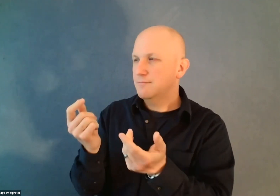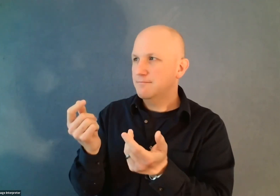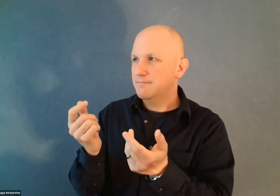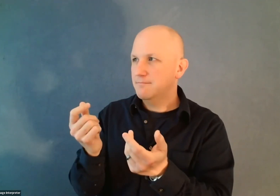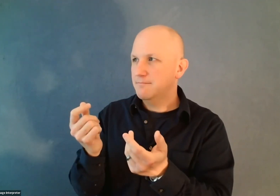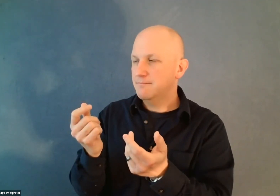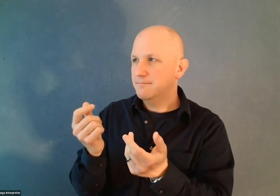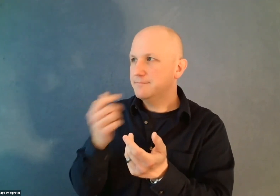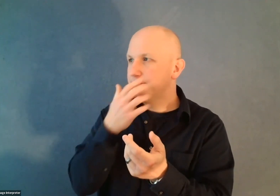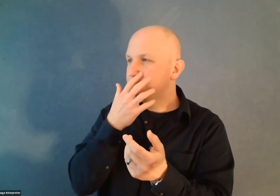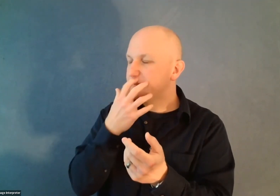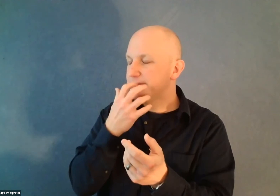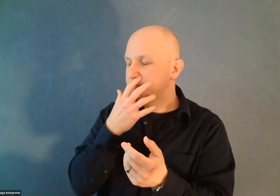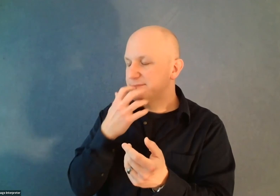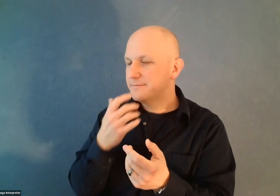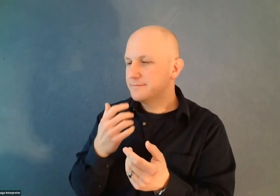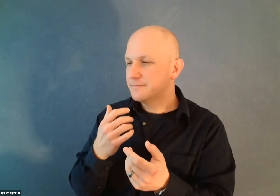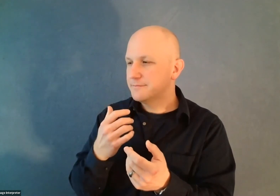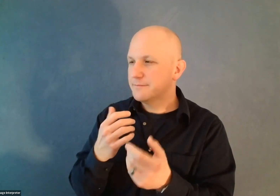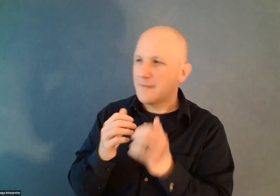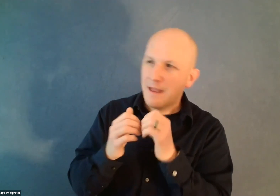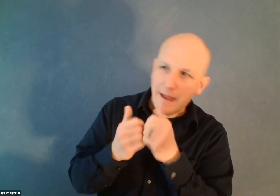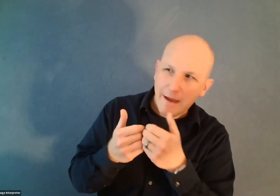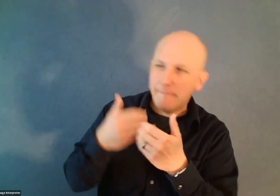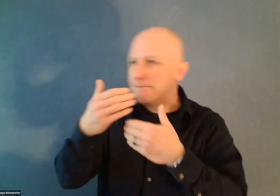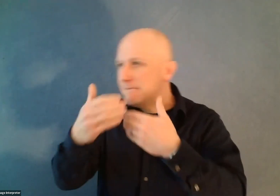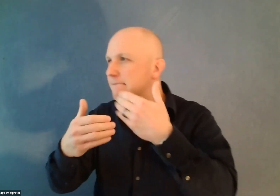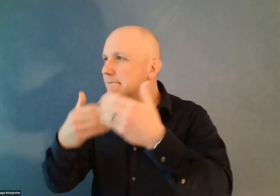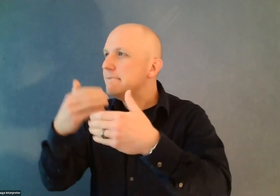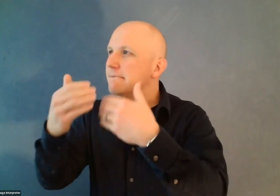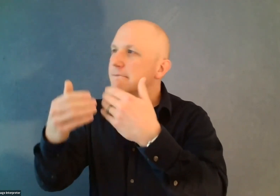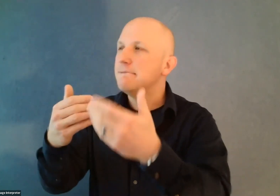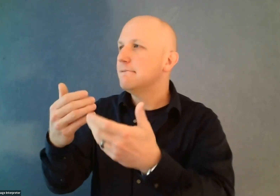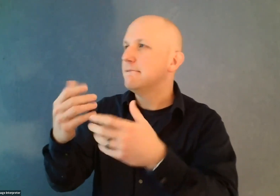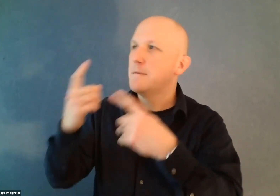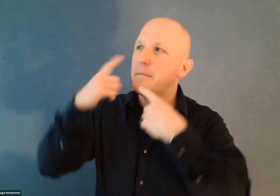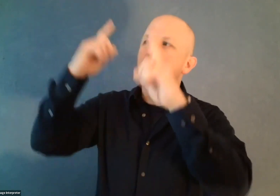as an asset to what I want to do. And it got the